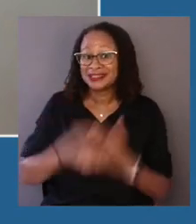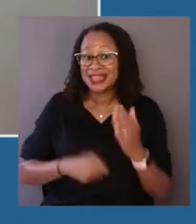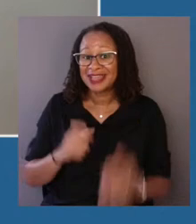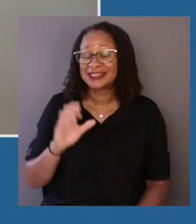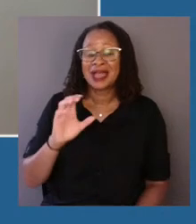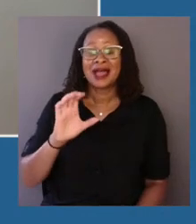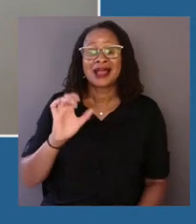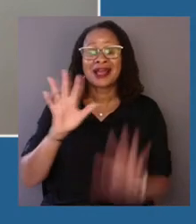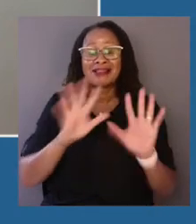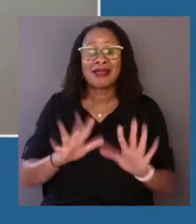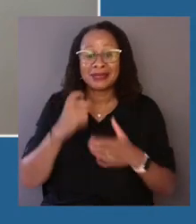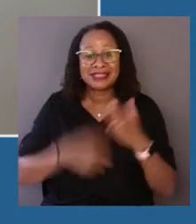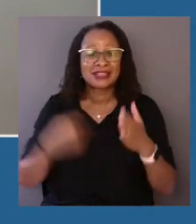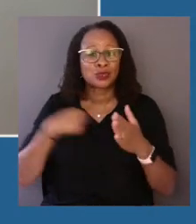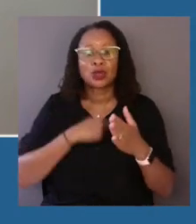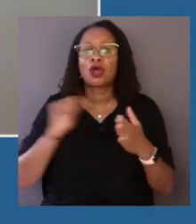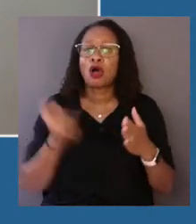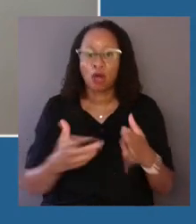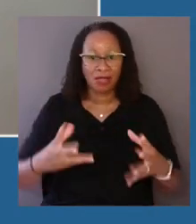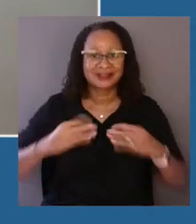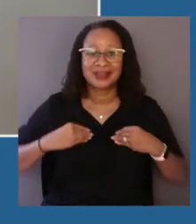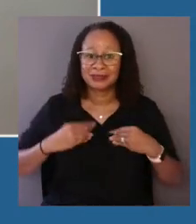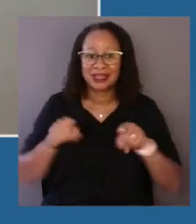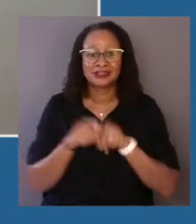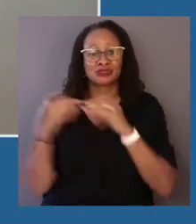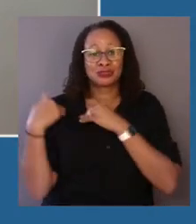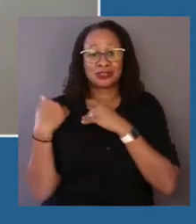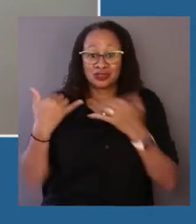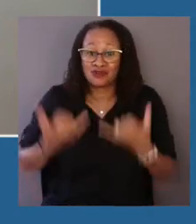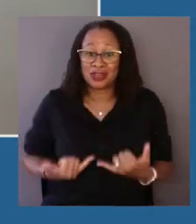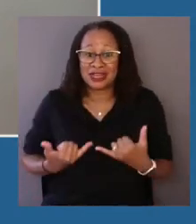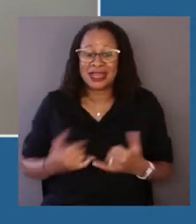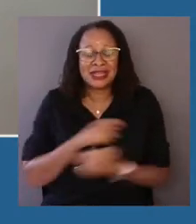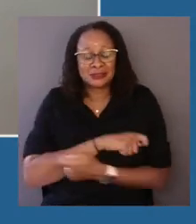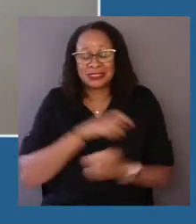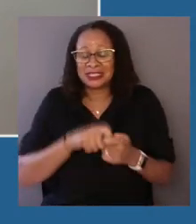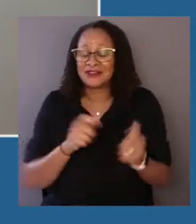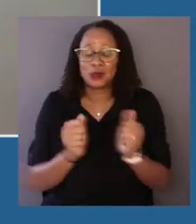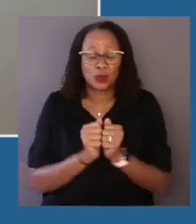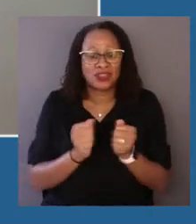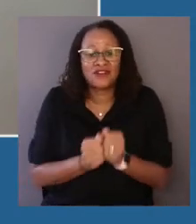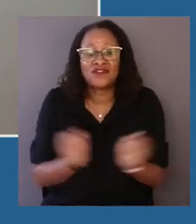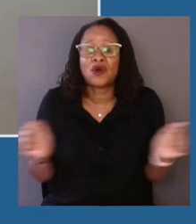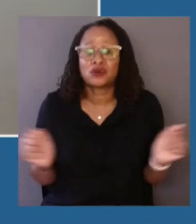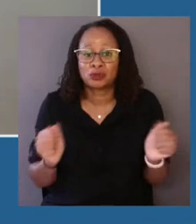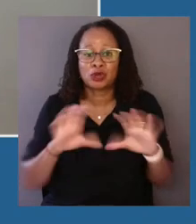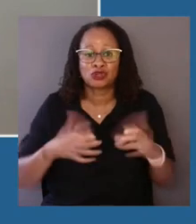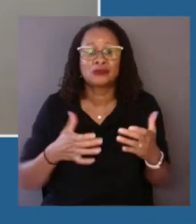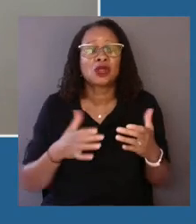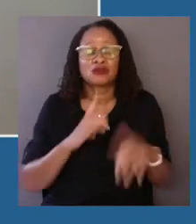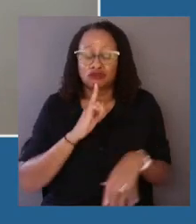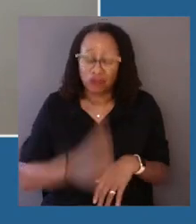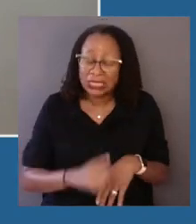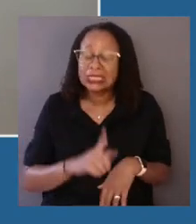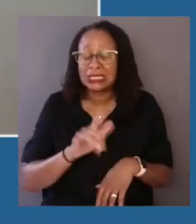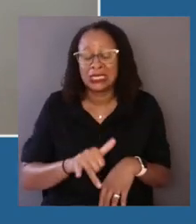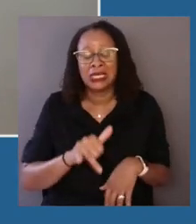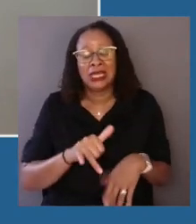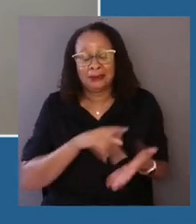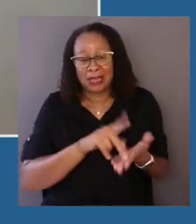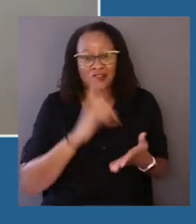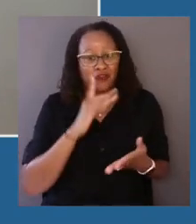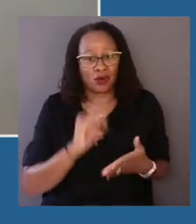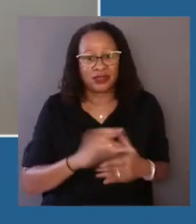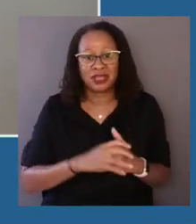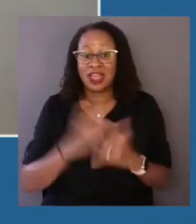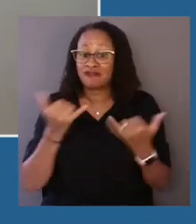all shouldering right now, and especially vulnerable groups are paying for dearly. We know right now that more than